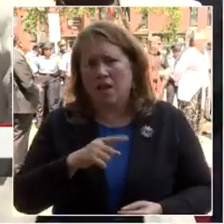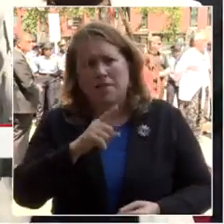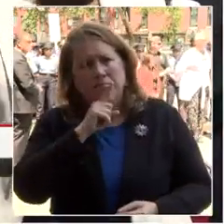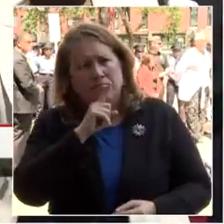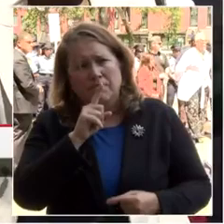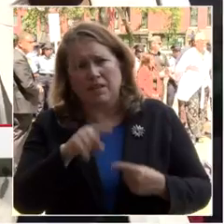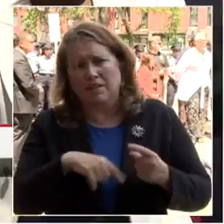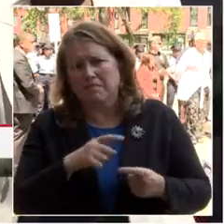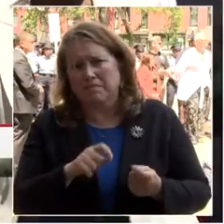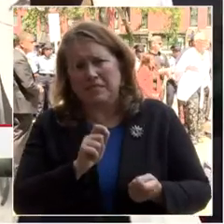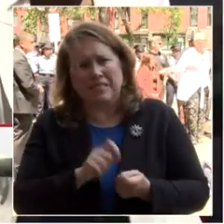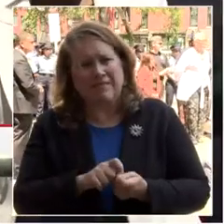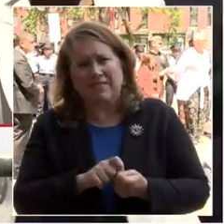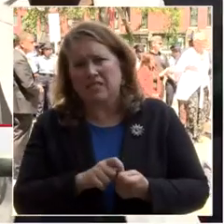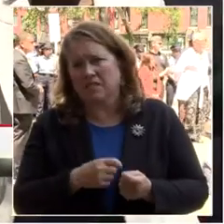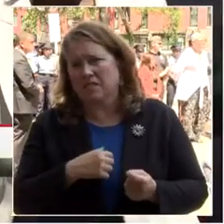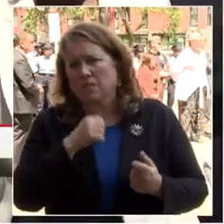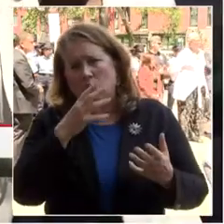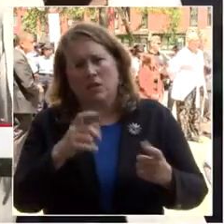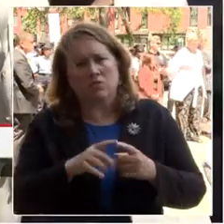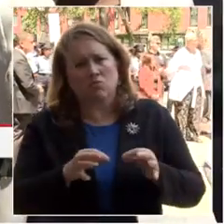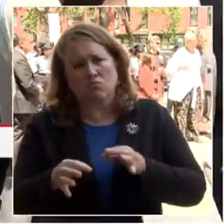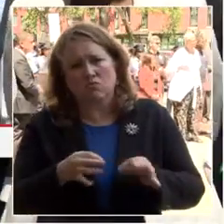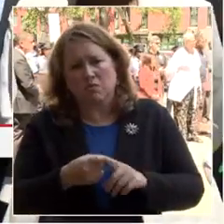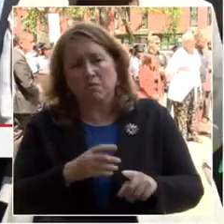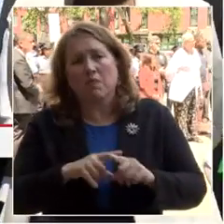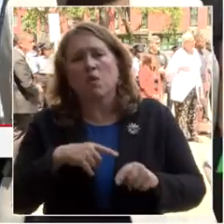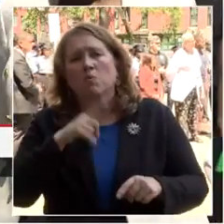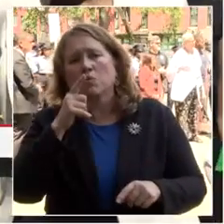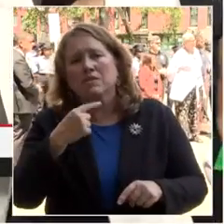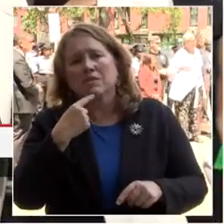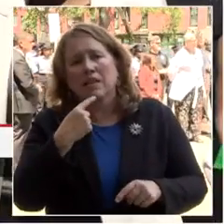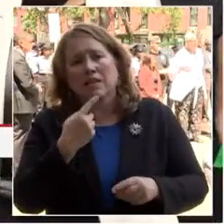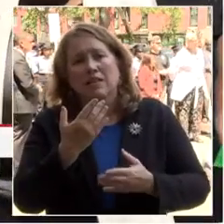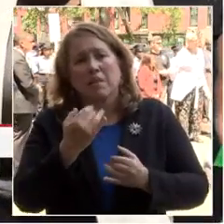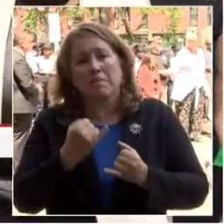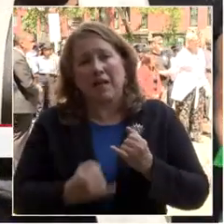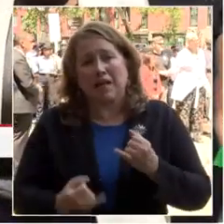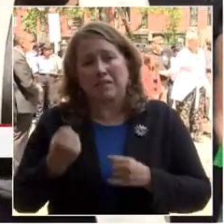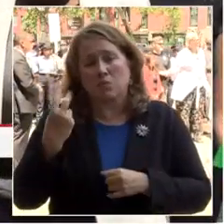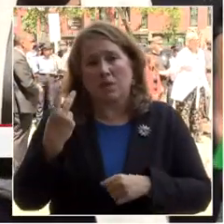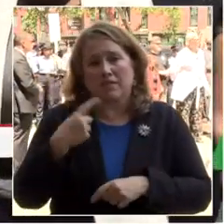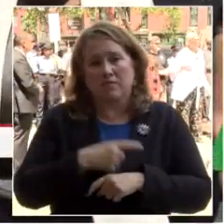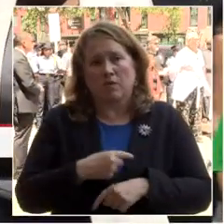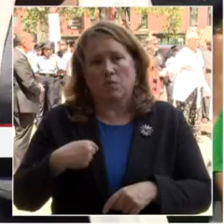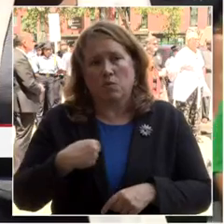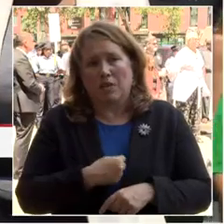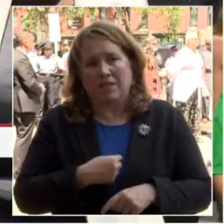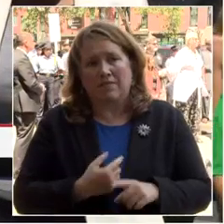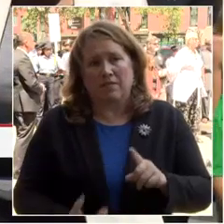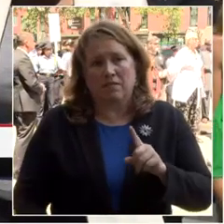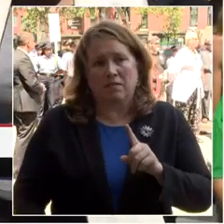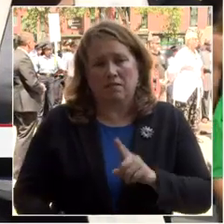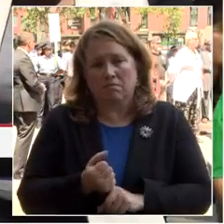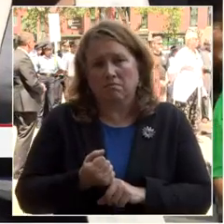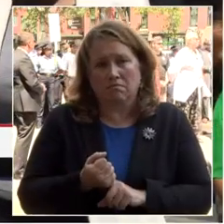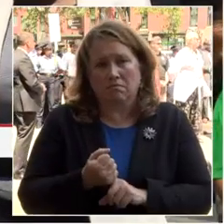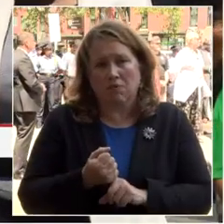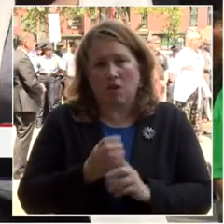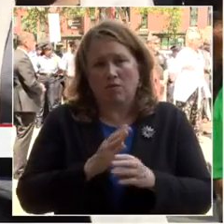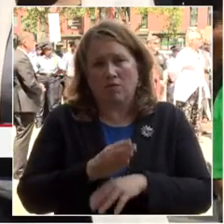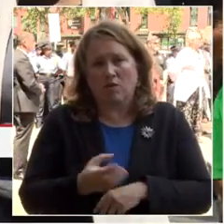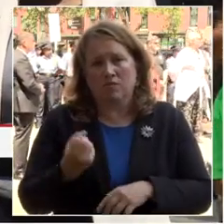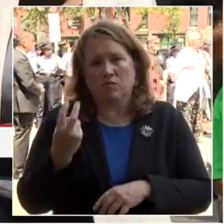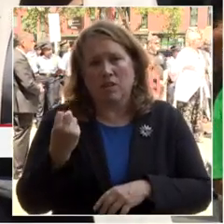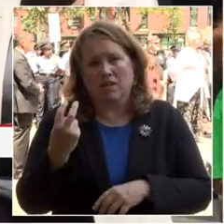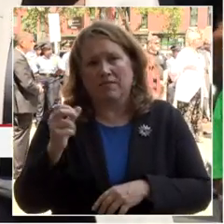Mark, but I'll say this. Over the last 12 days, we recovered over 22 illegal ATVs from communities.